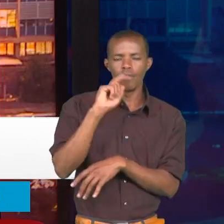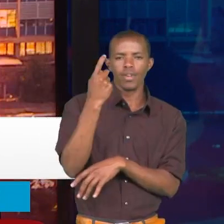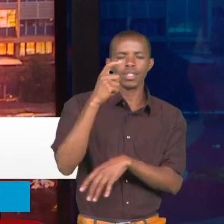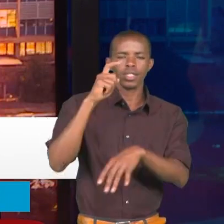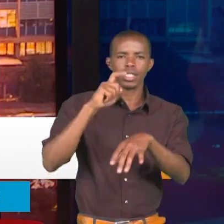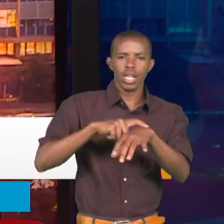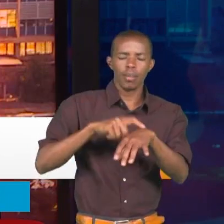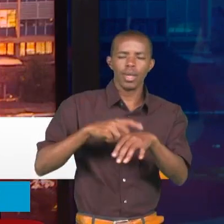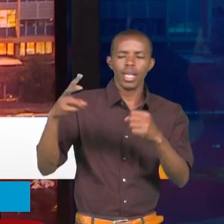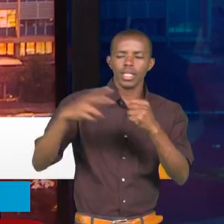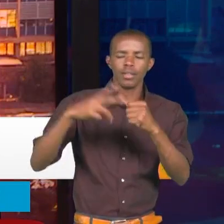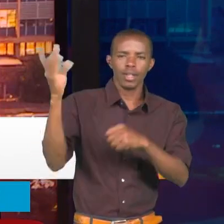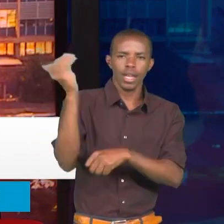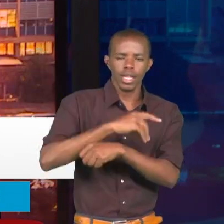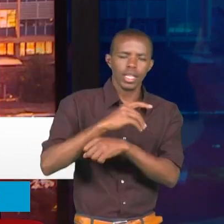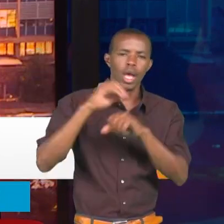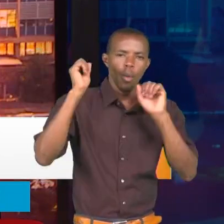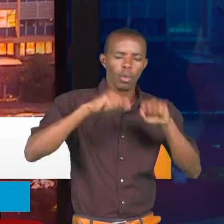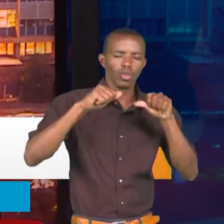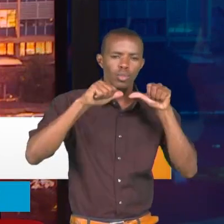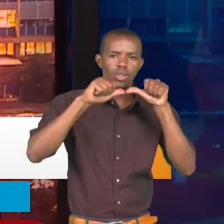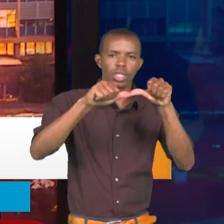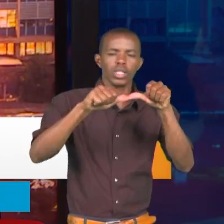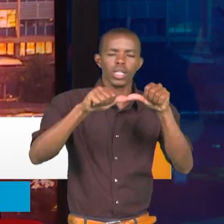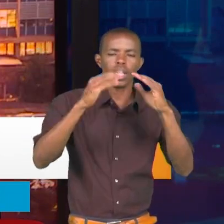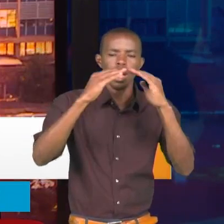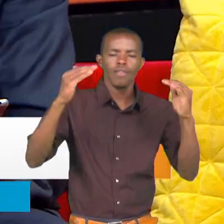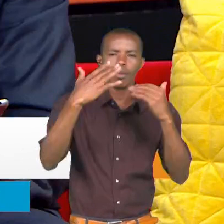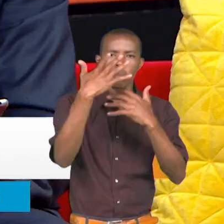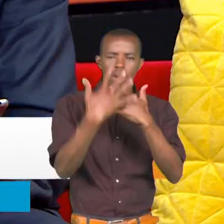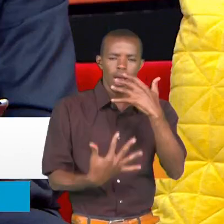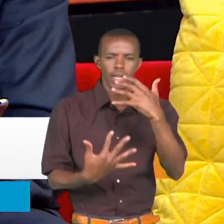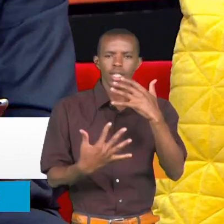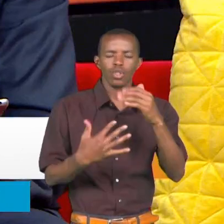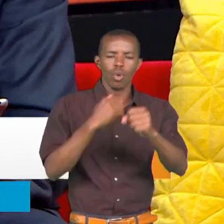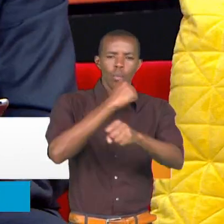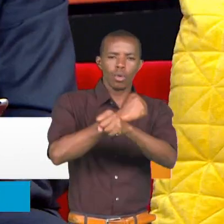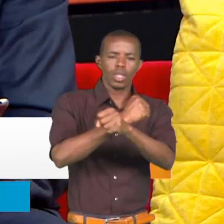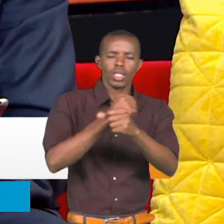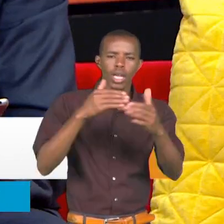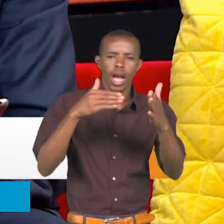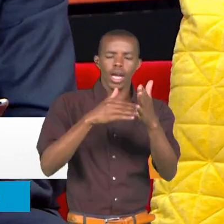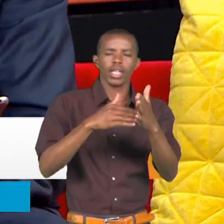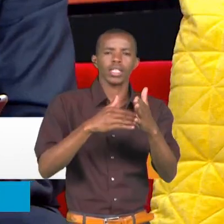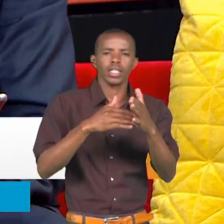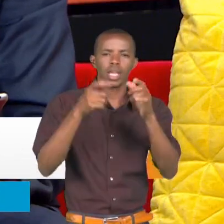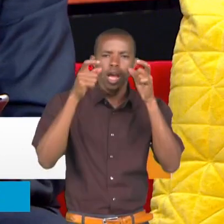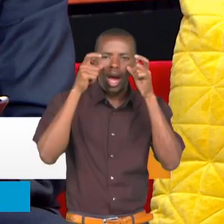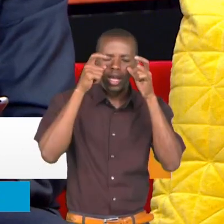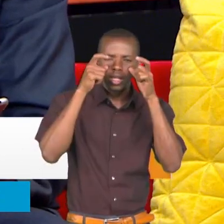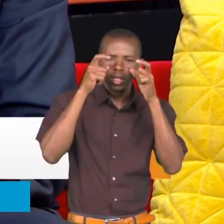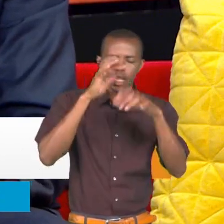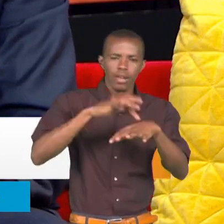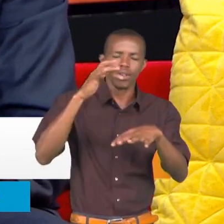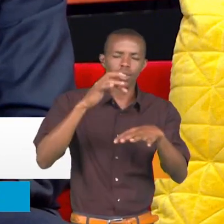at least for 7 days so that it can get sustainable levels in blood for you to be protected against HIV infection. Okay. Wow. Yeah. Interesting. Allow